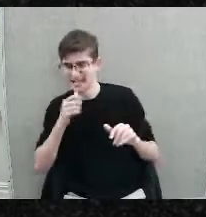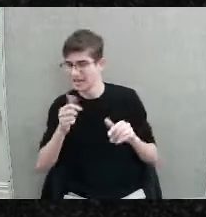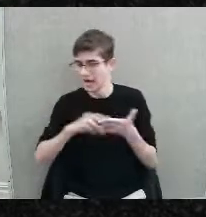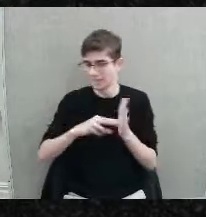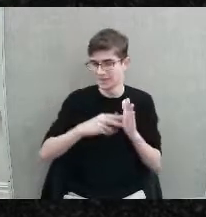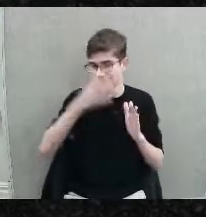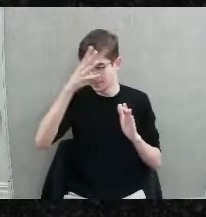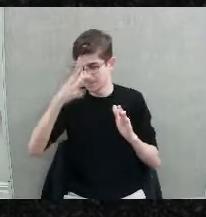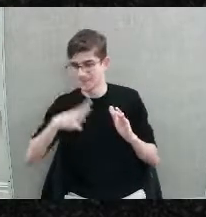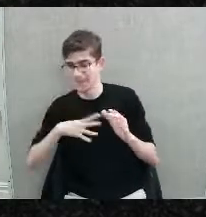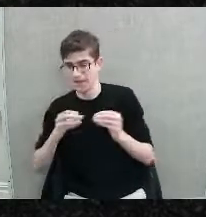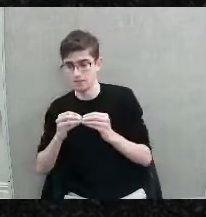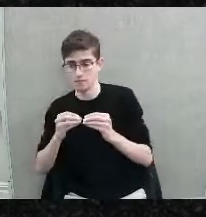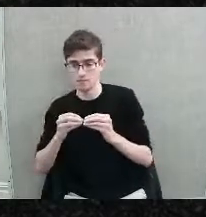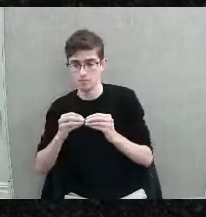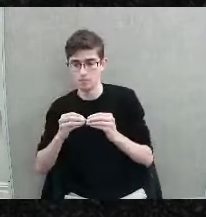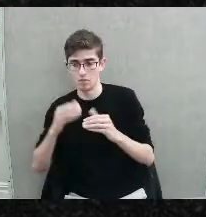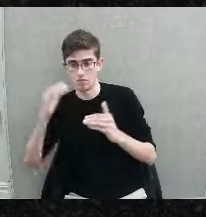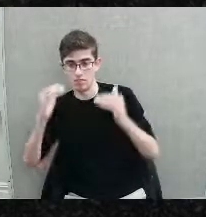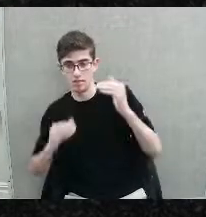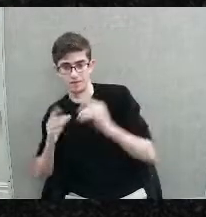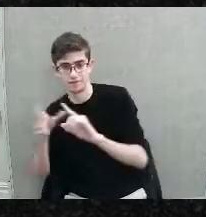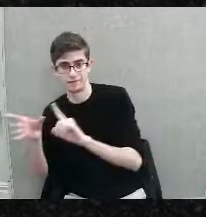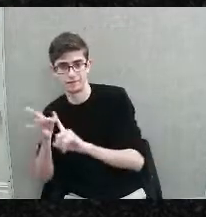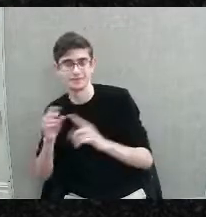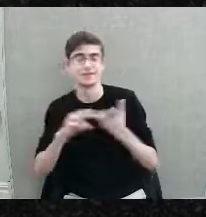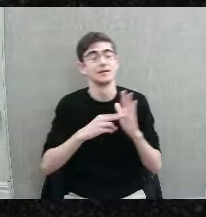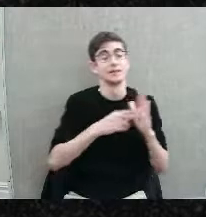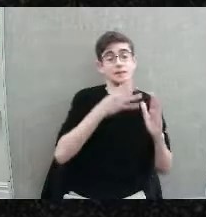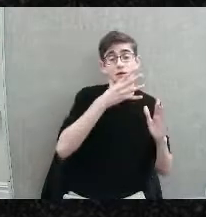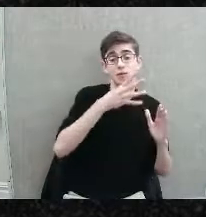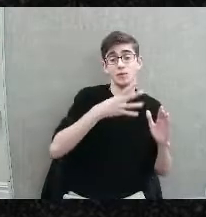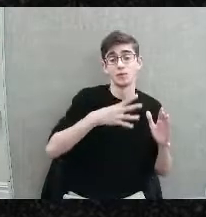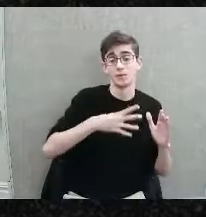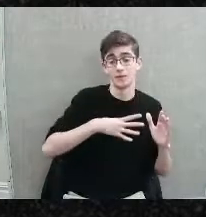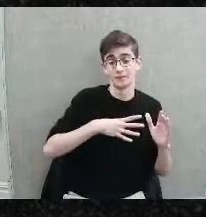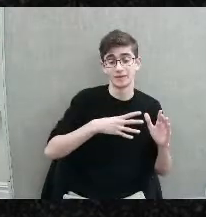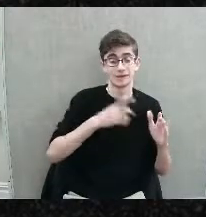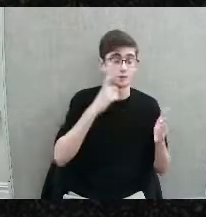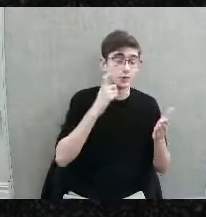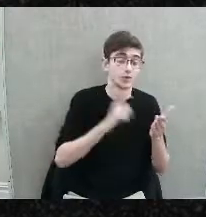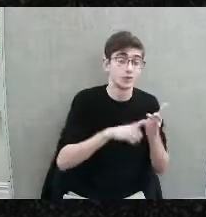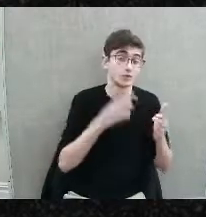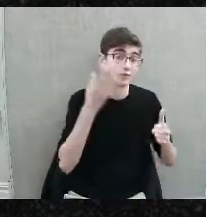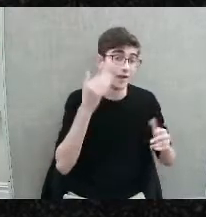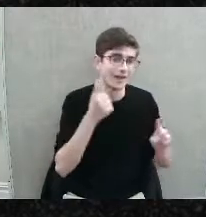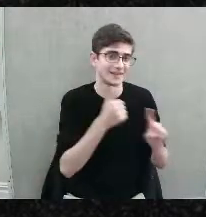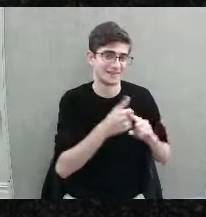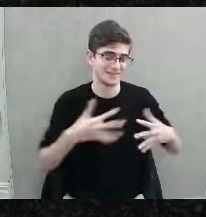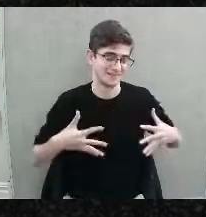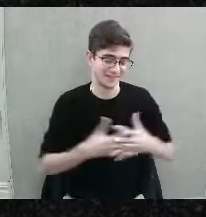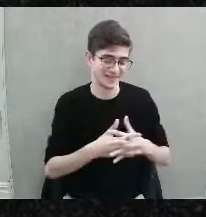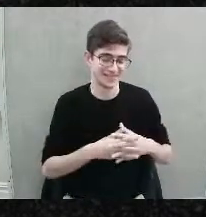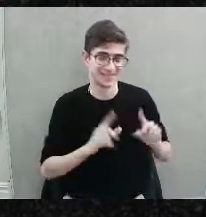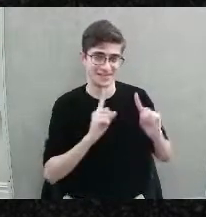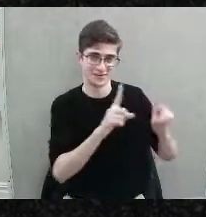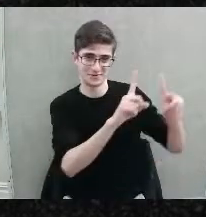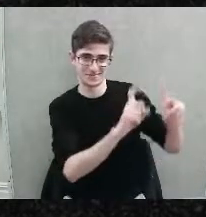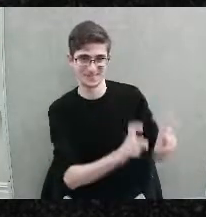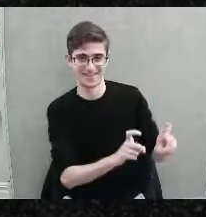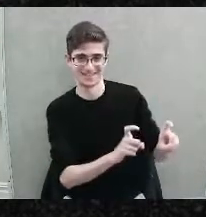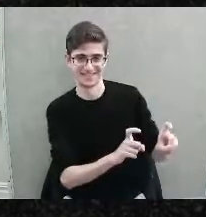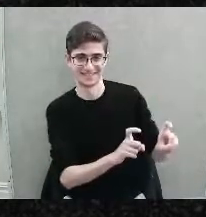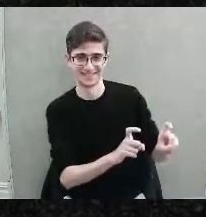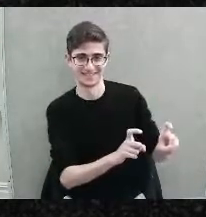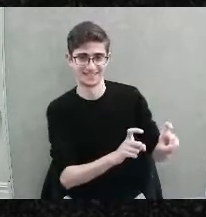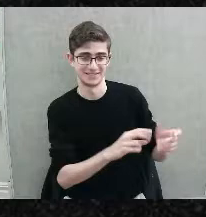men. It means that more women, because of pregnancy care, are getting the test. And that's why they are